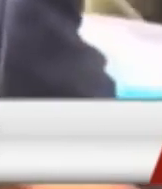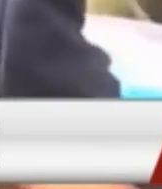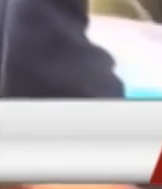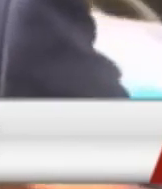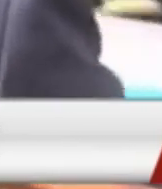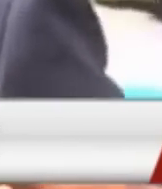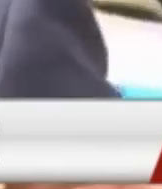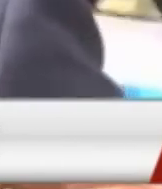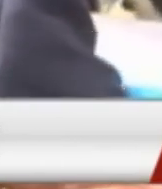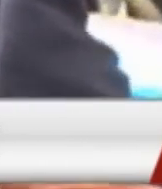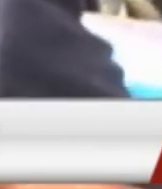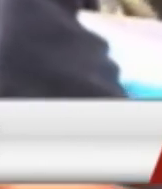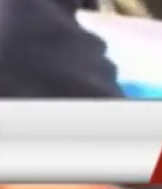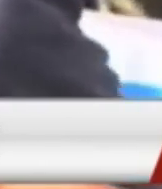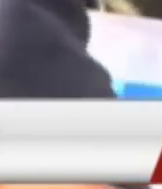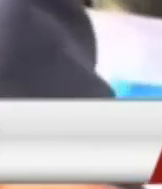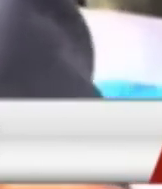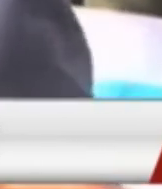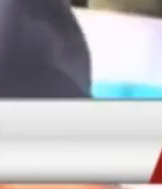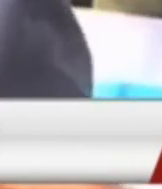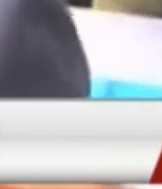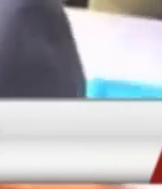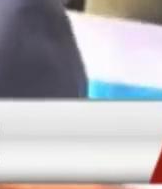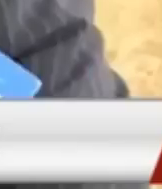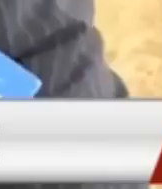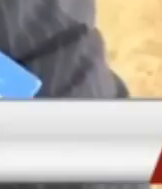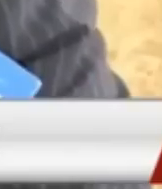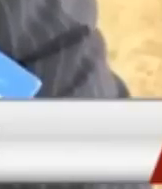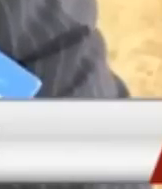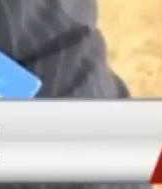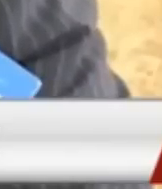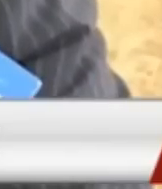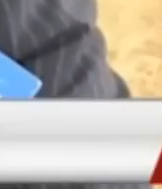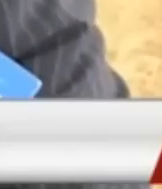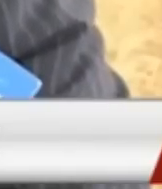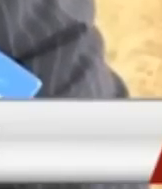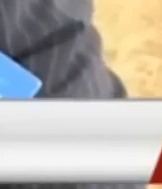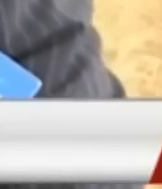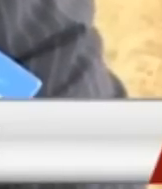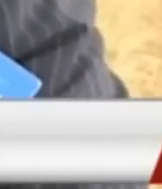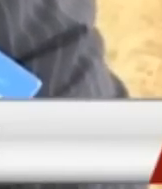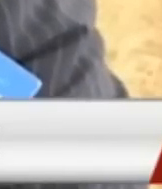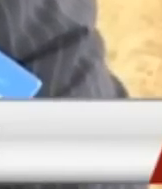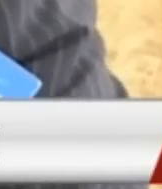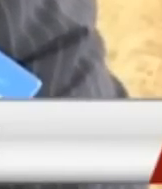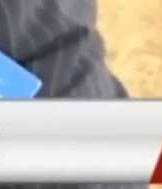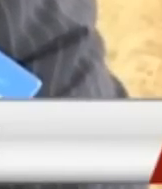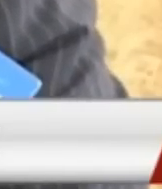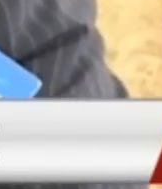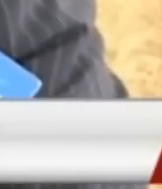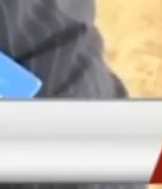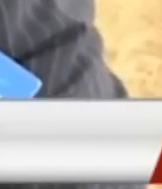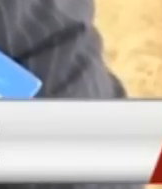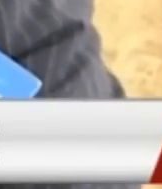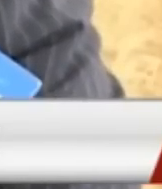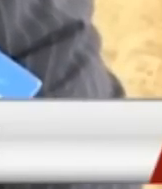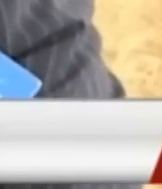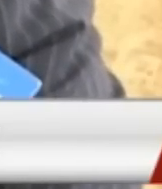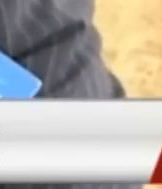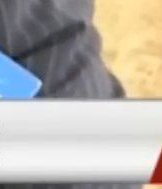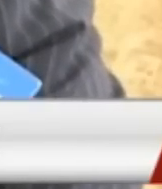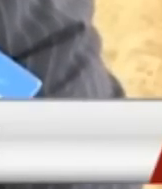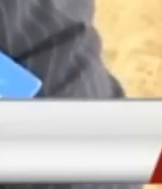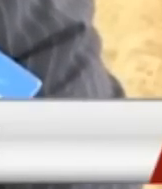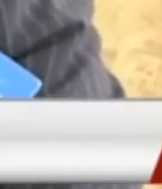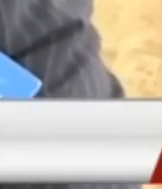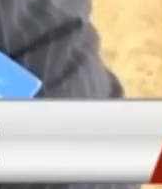have said as nurses of Elgeyo Marakwet that we will be on strike. Cease the industrial action and submit